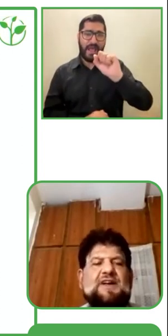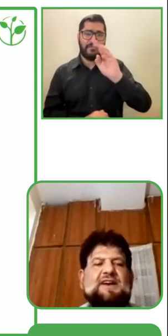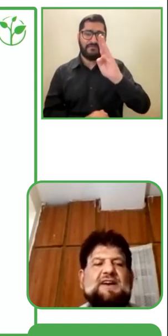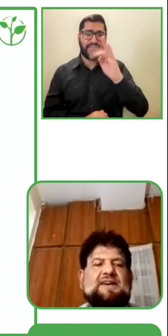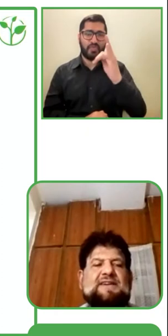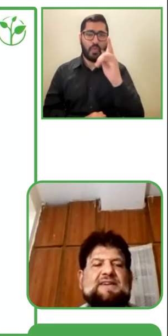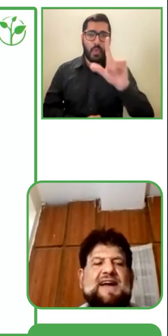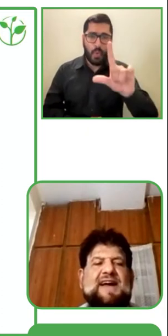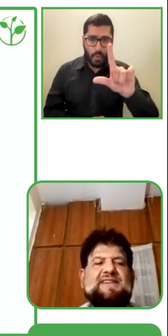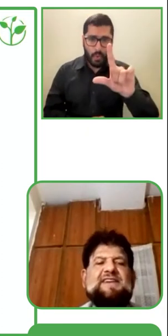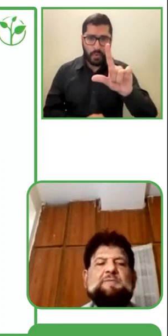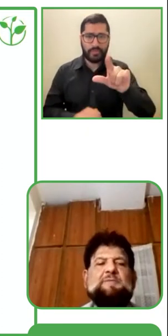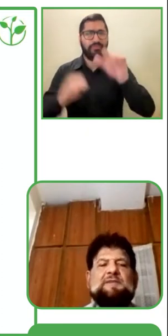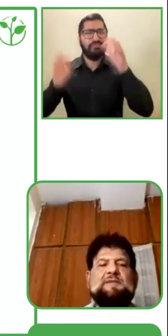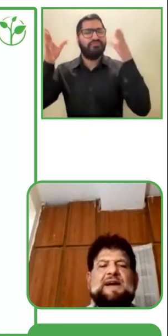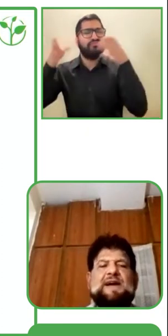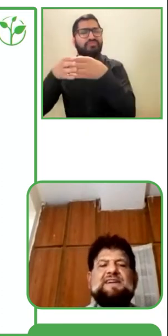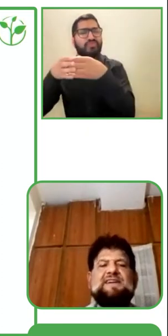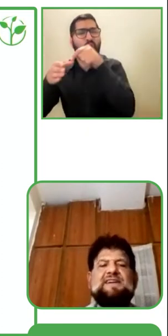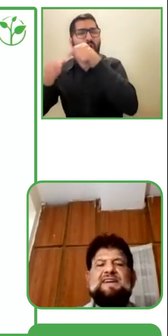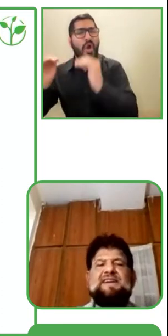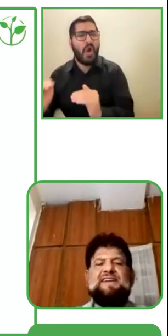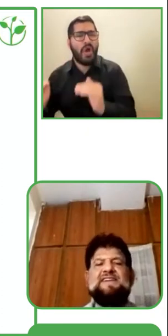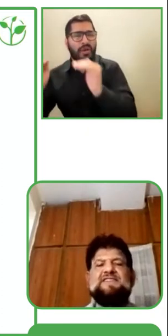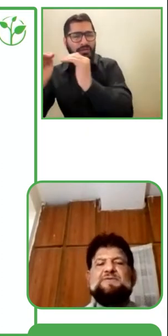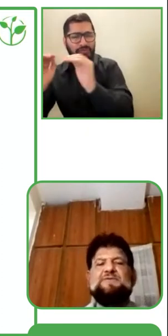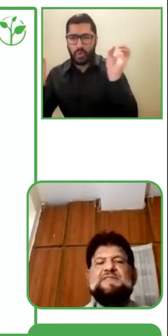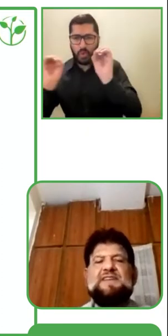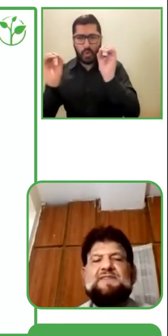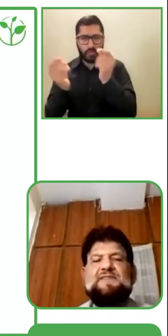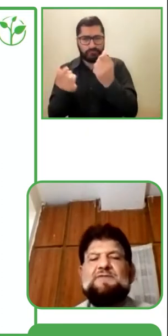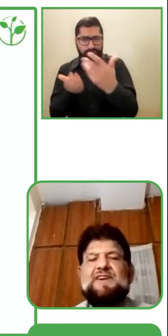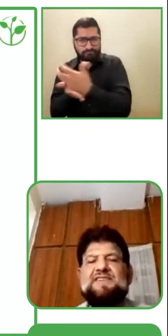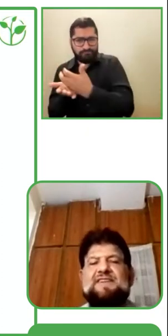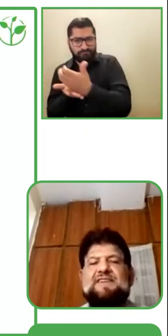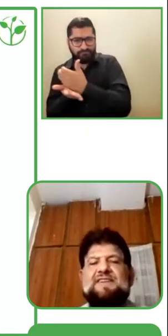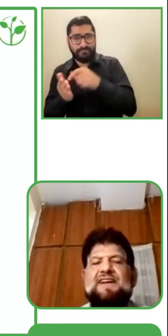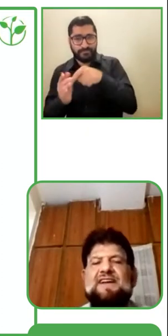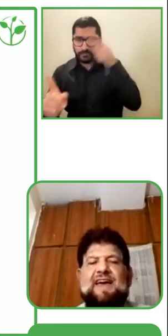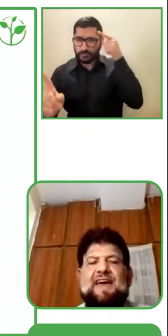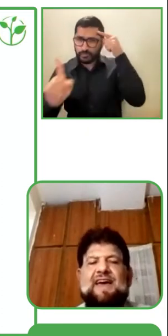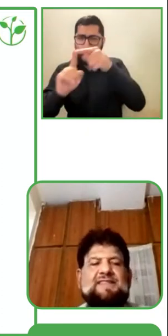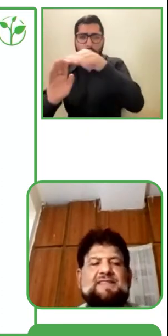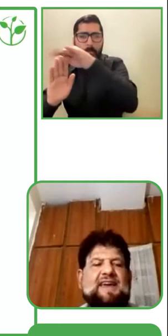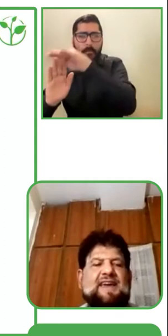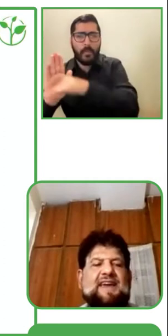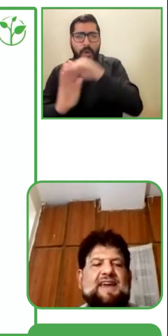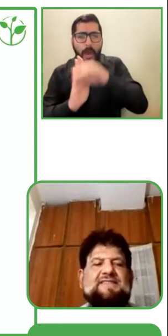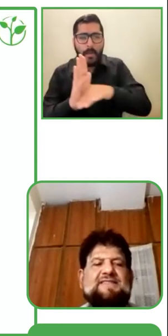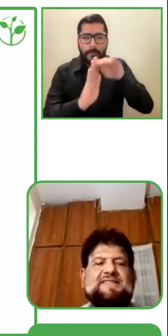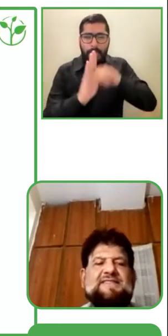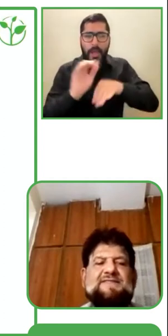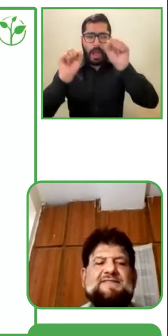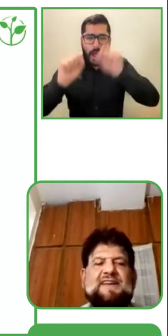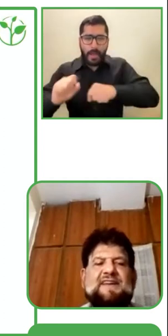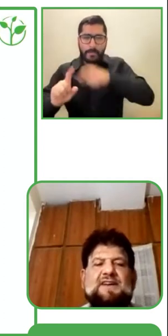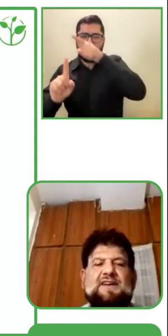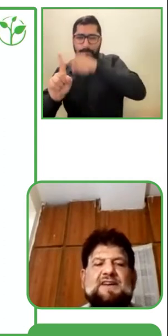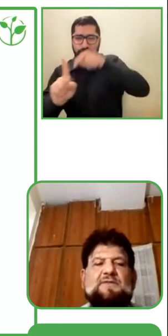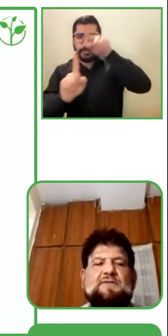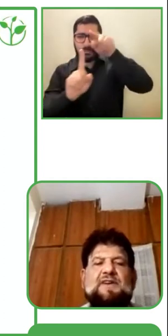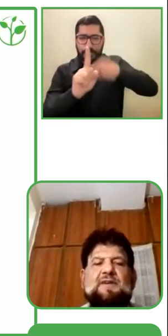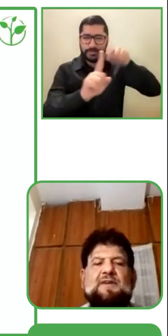to ride and repair bicycle in addition to receiving vocational health and literacy